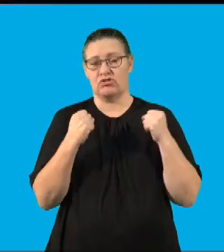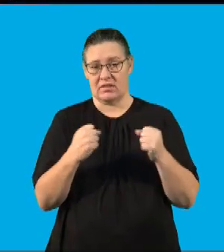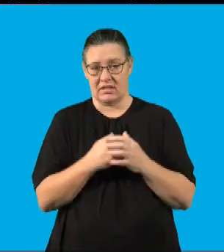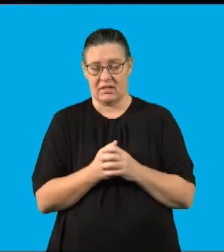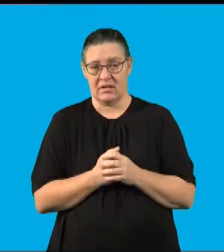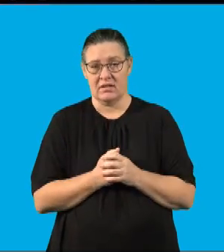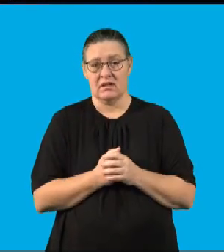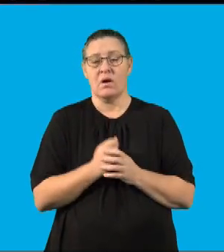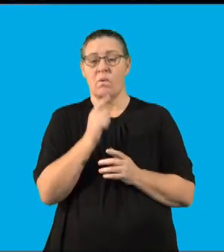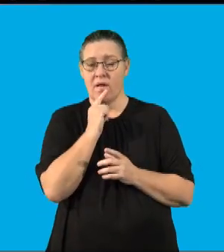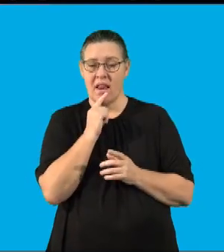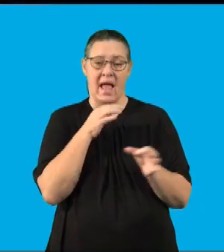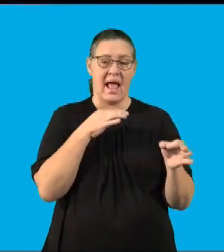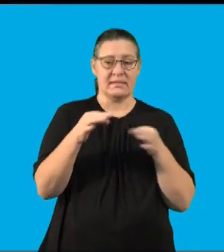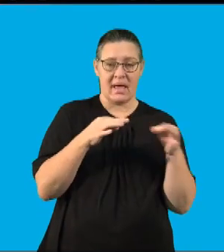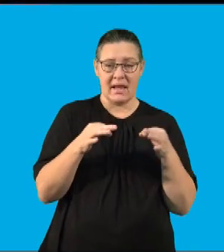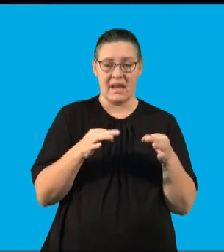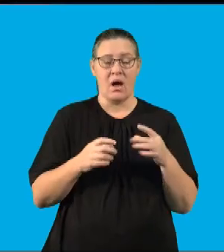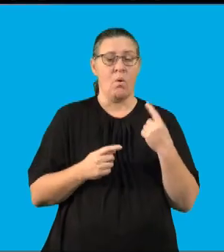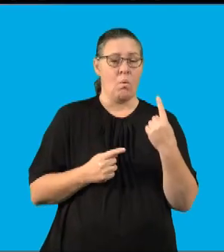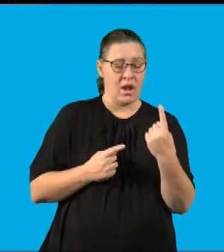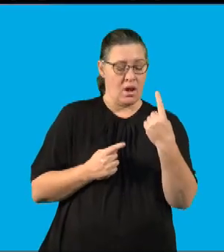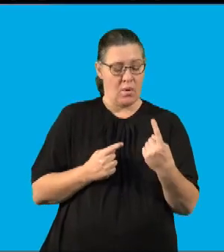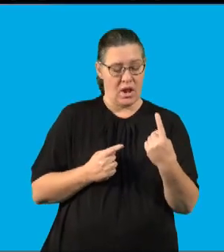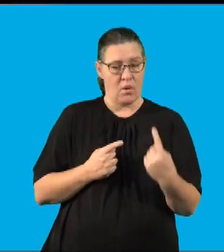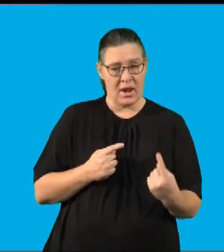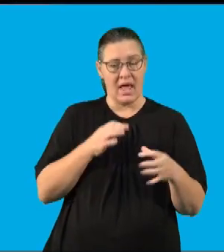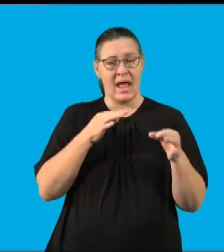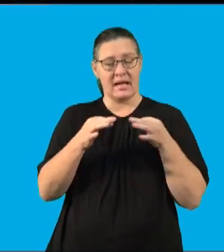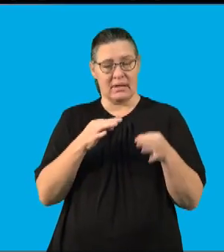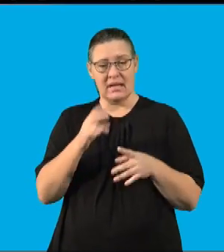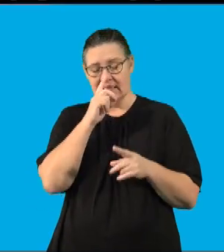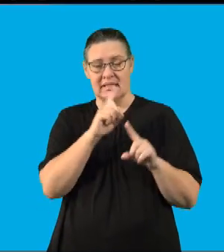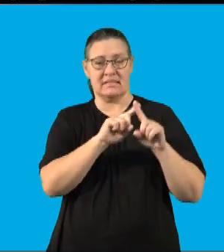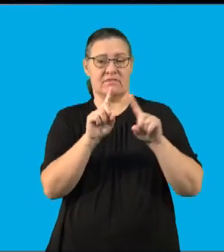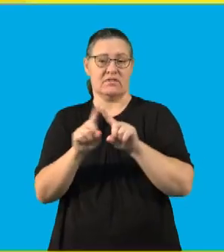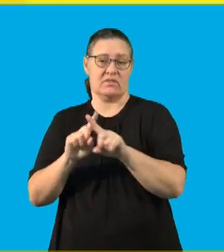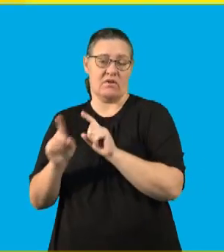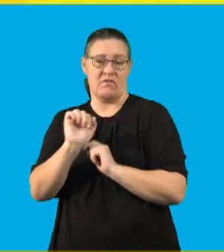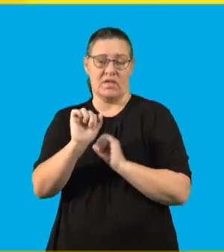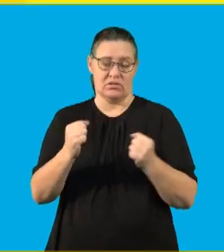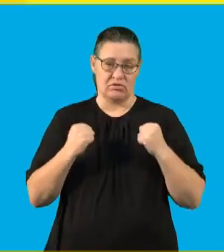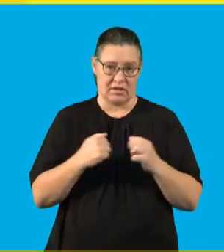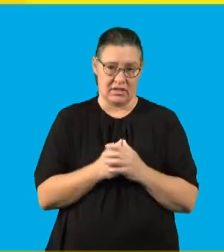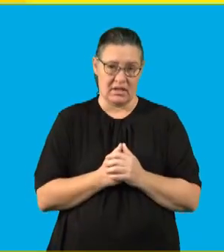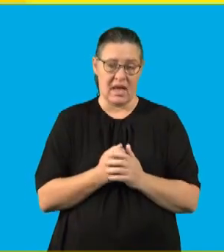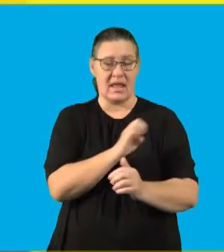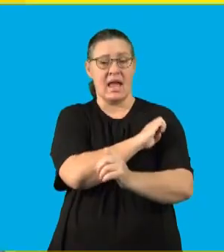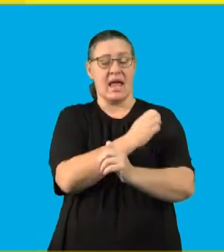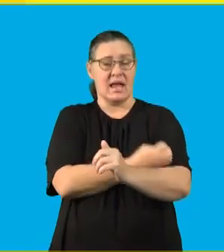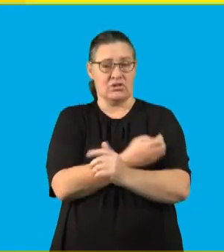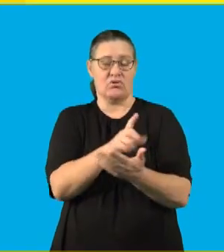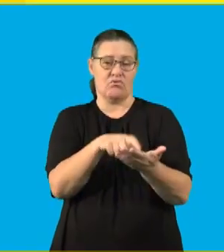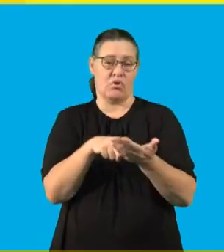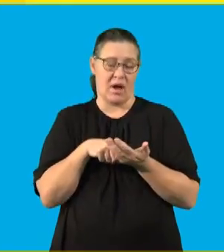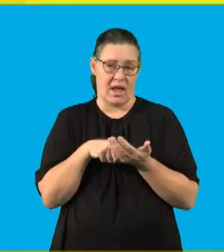We are going to be now unpacking them and talking about them one by one to see how different they are with regards to their strength and the energy